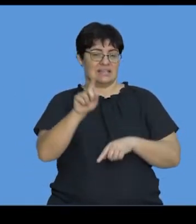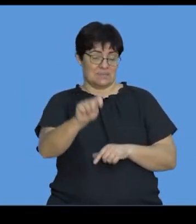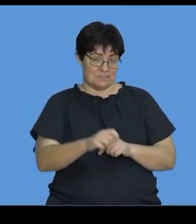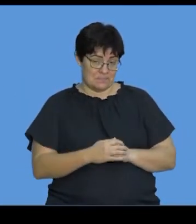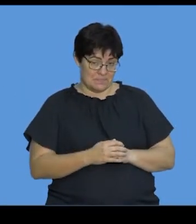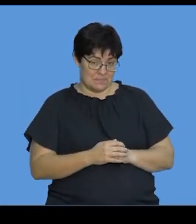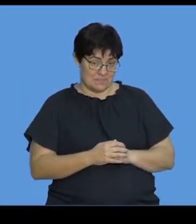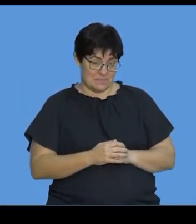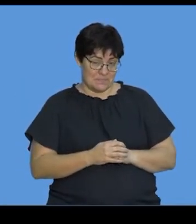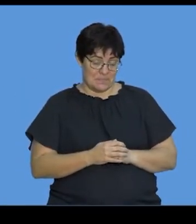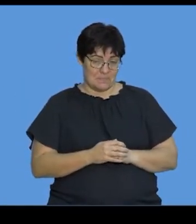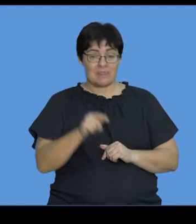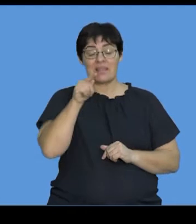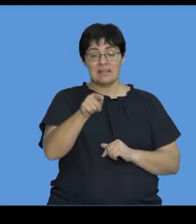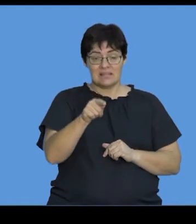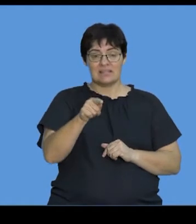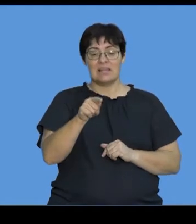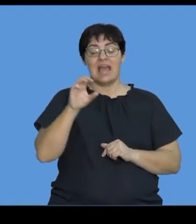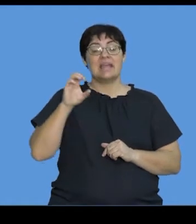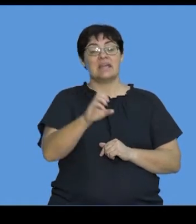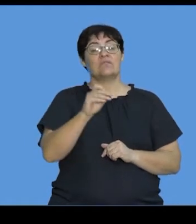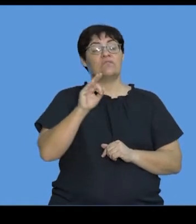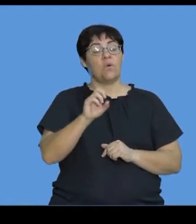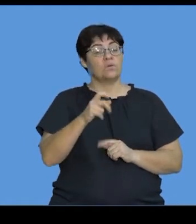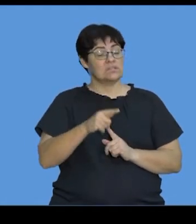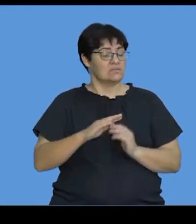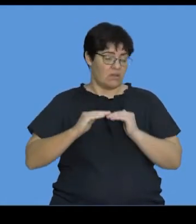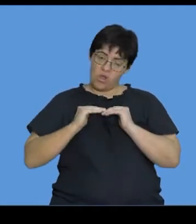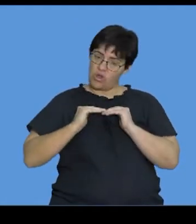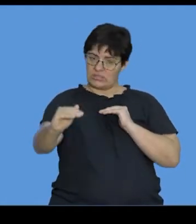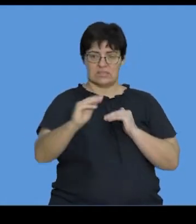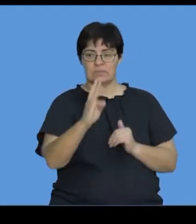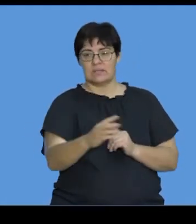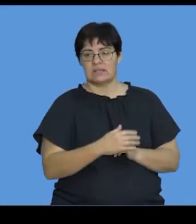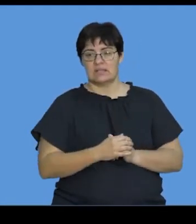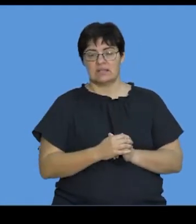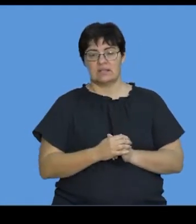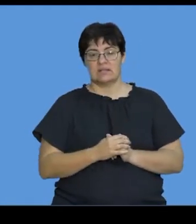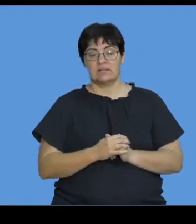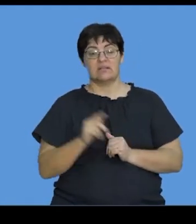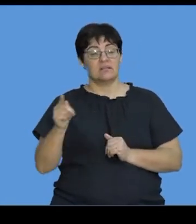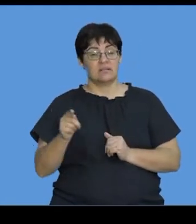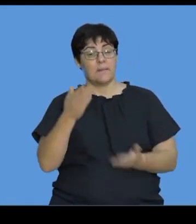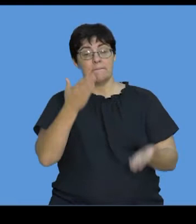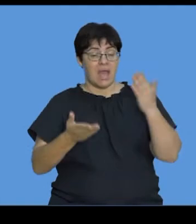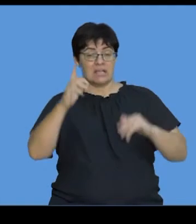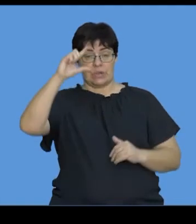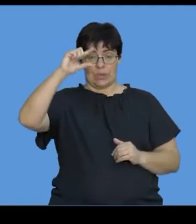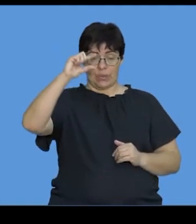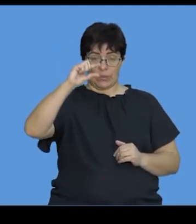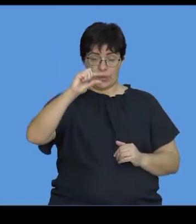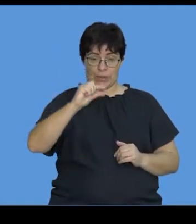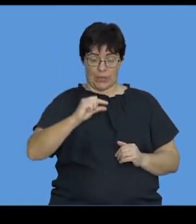And the whole point here is that this net force will remain constant. And as the mass